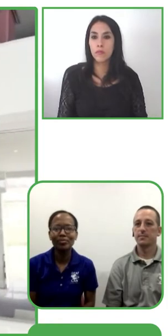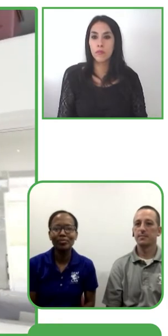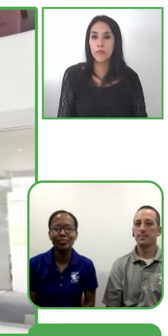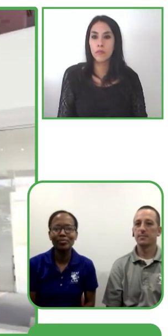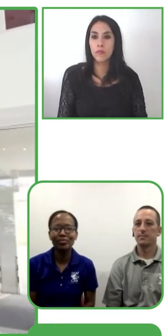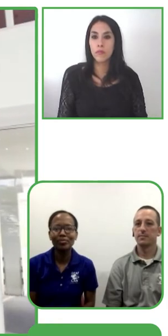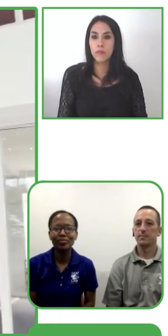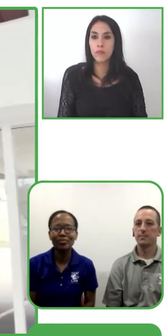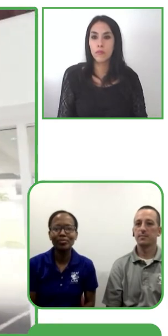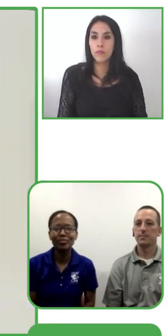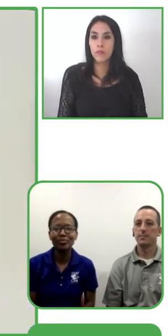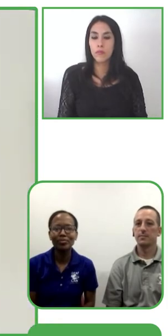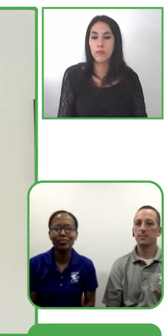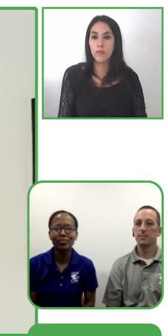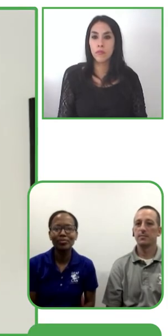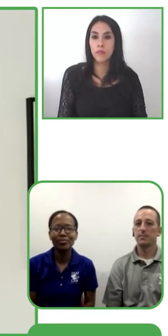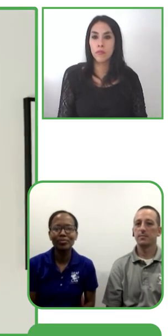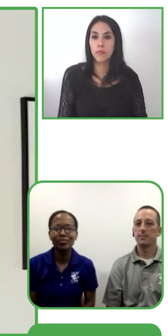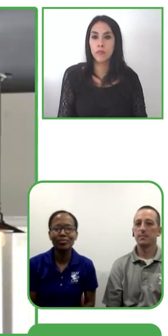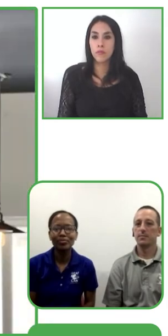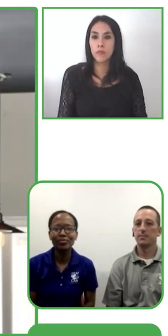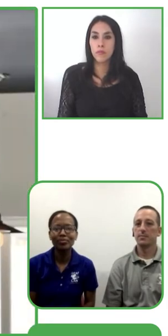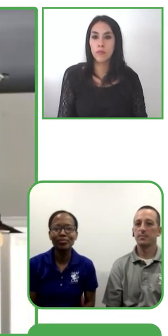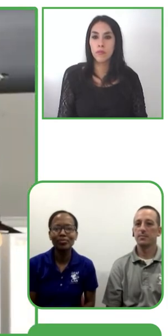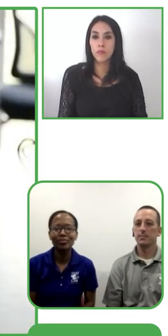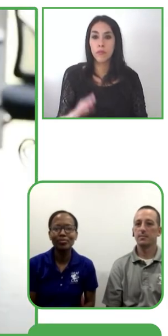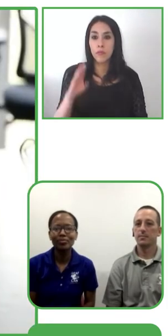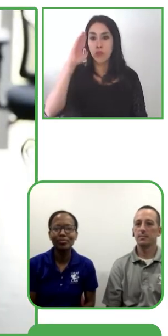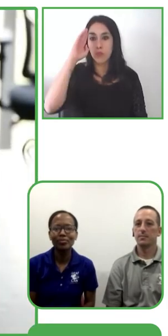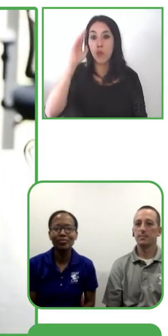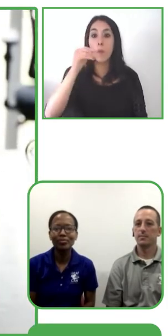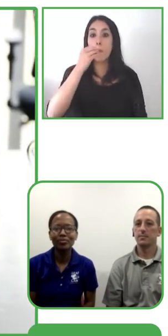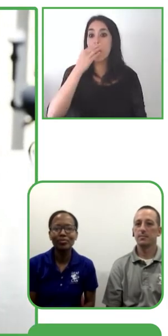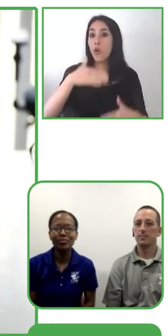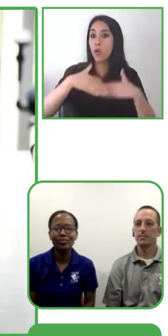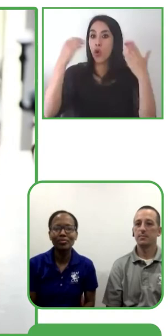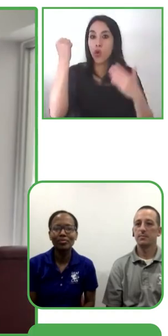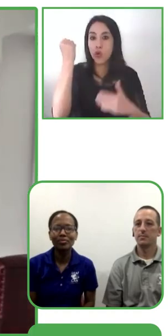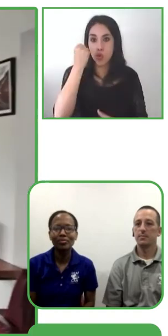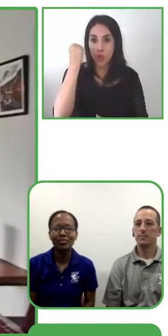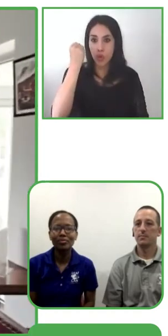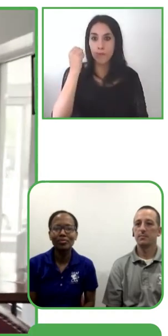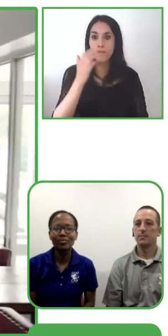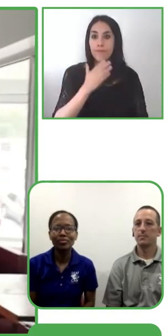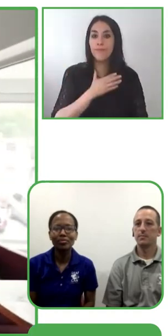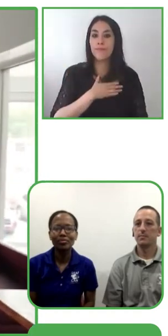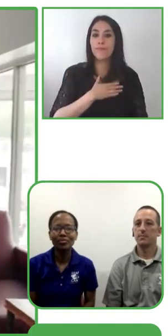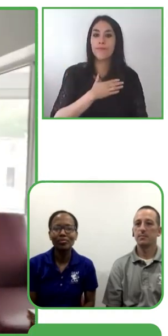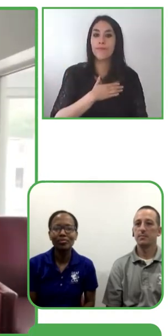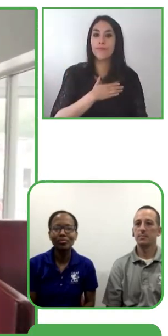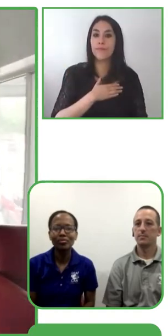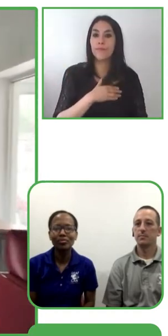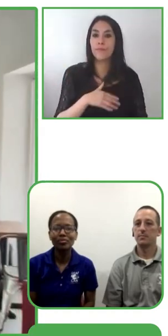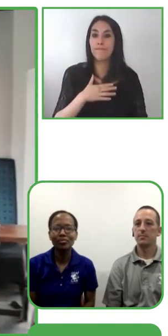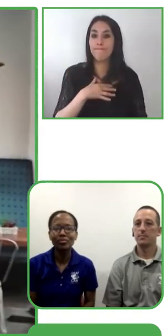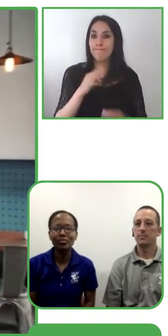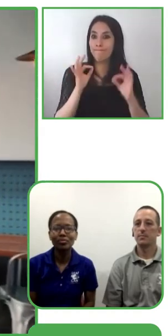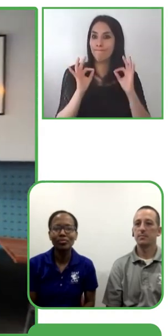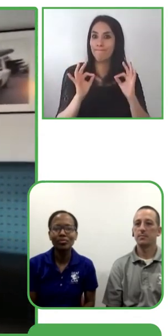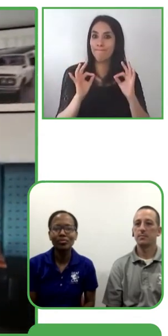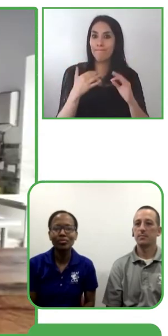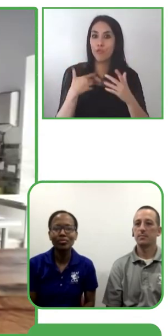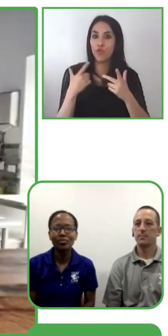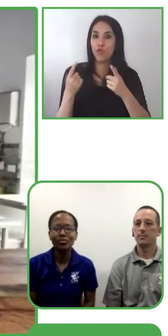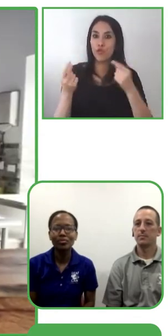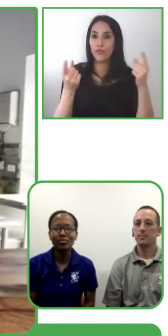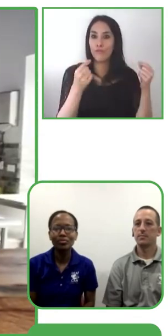One Saturday morning at the Jamaica Pegasus, I noticed a busy stall. Typically, I avoid crowds, but on this occasion, I was drawn in by a frantic